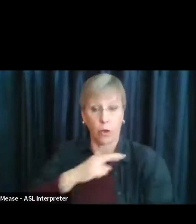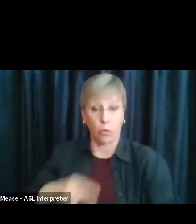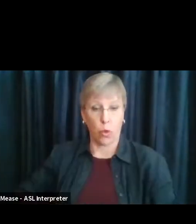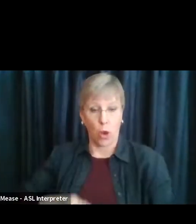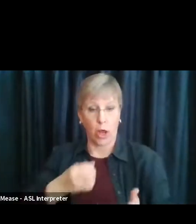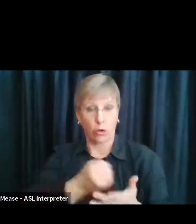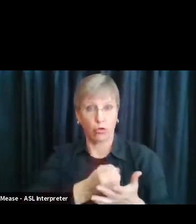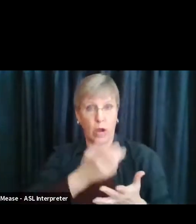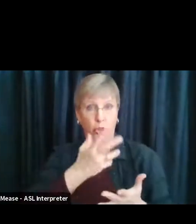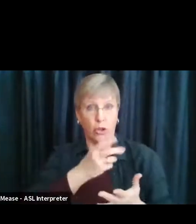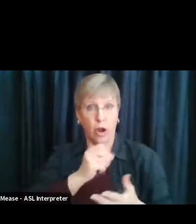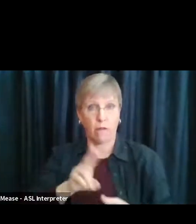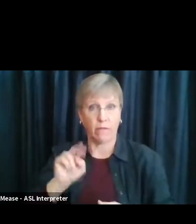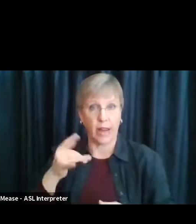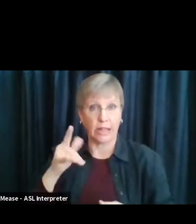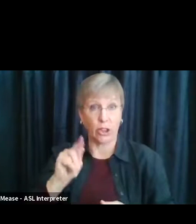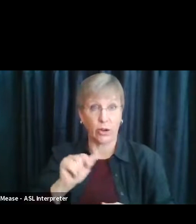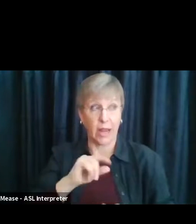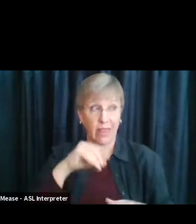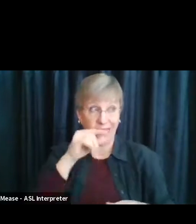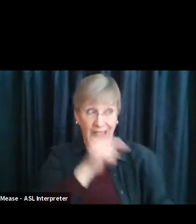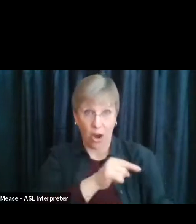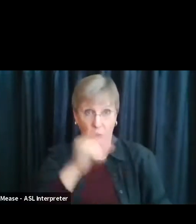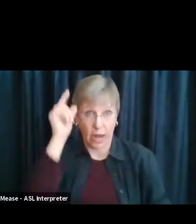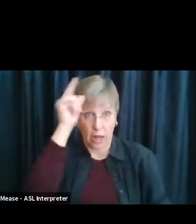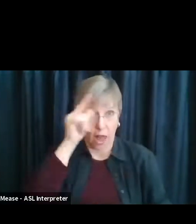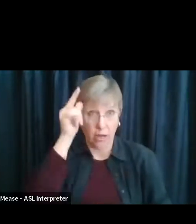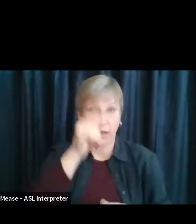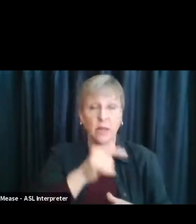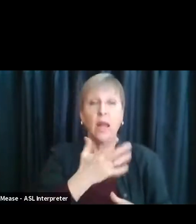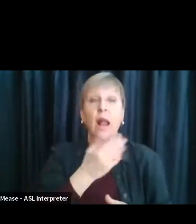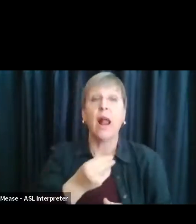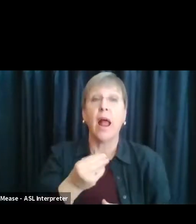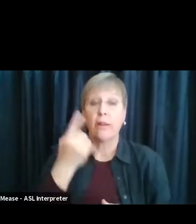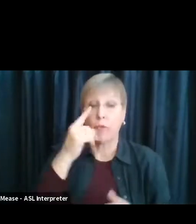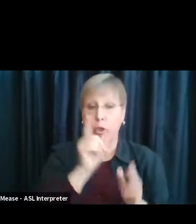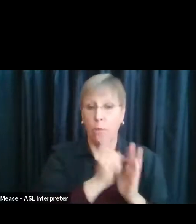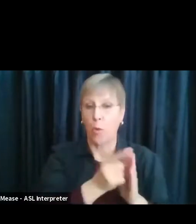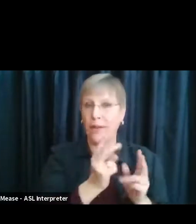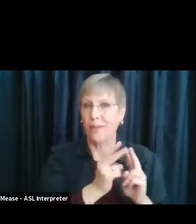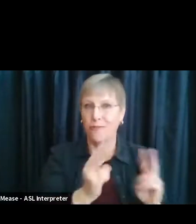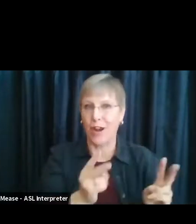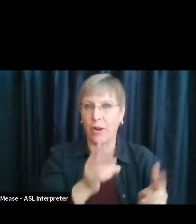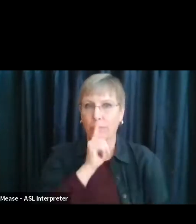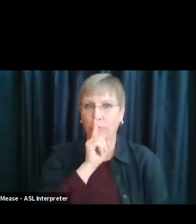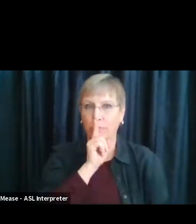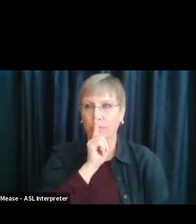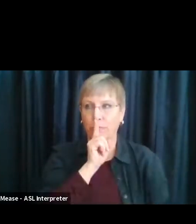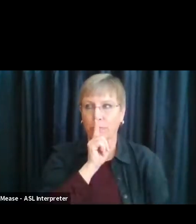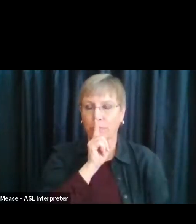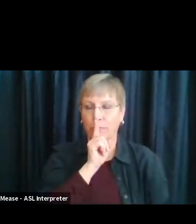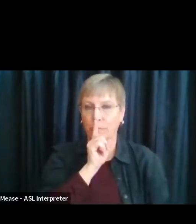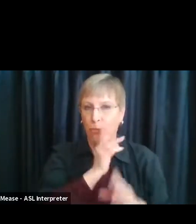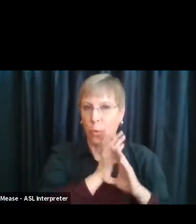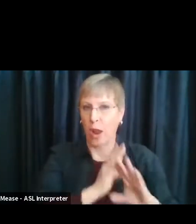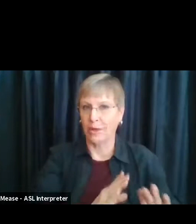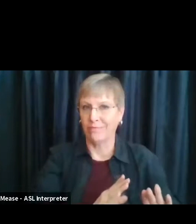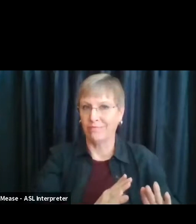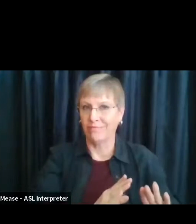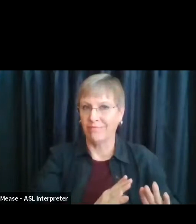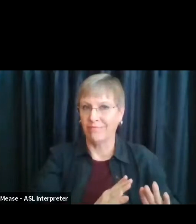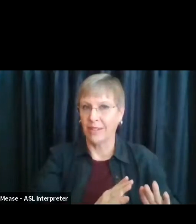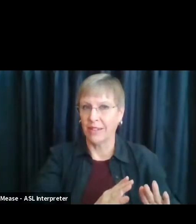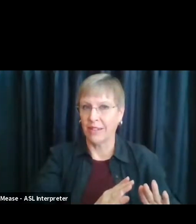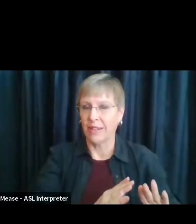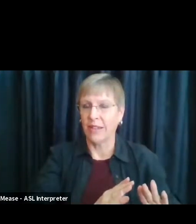of Nigeria in London, and they, for the moment, they're very silent. They said they would accept